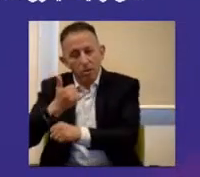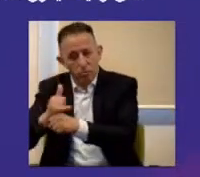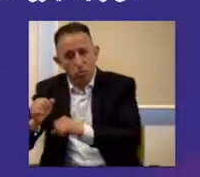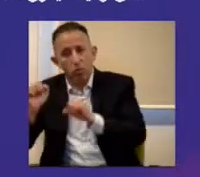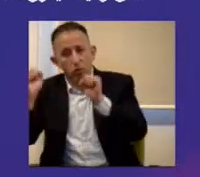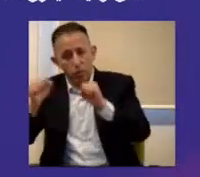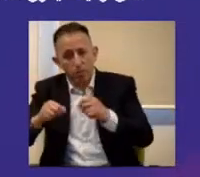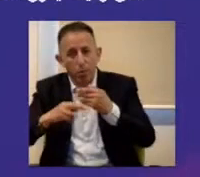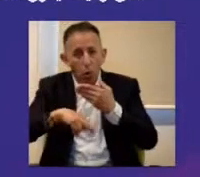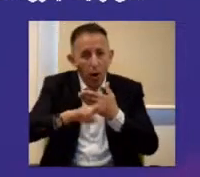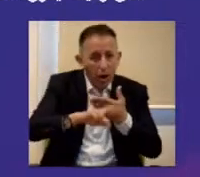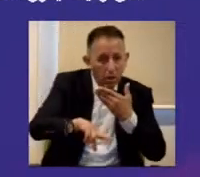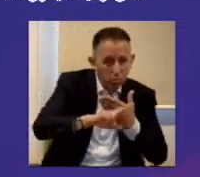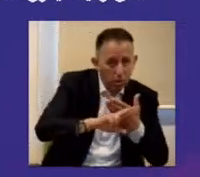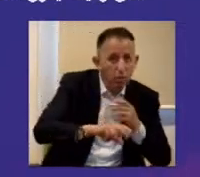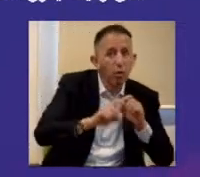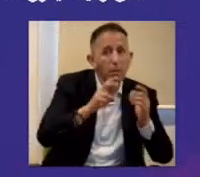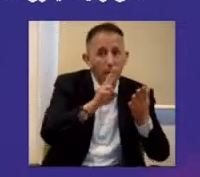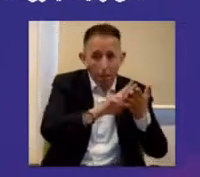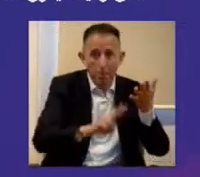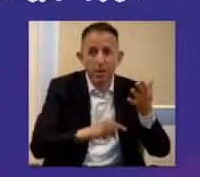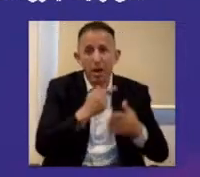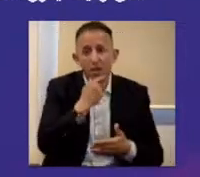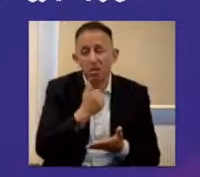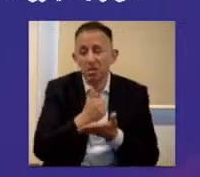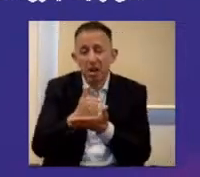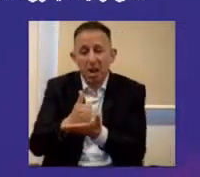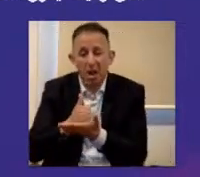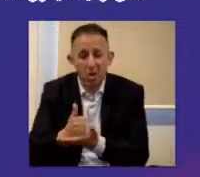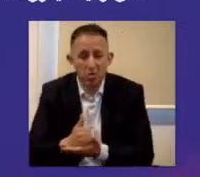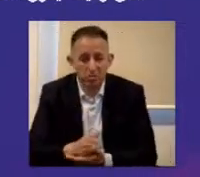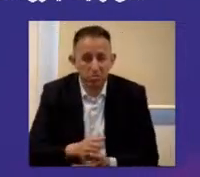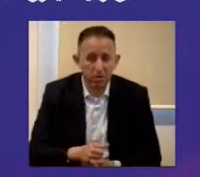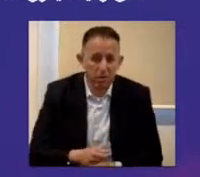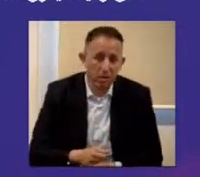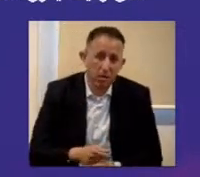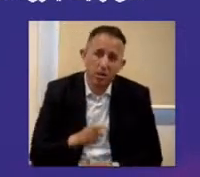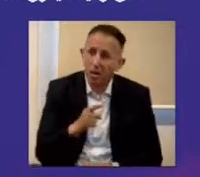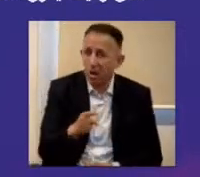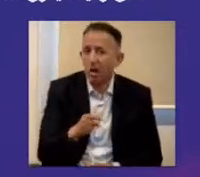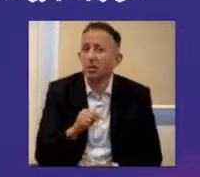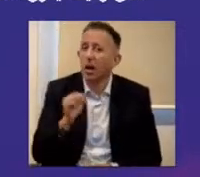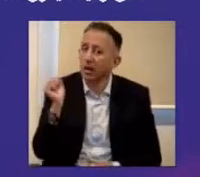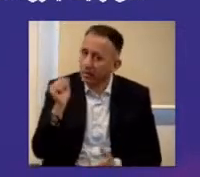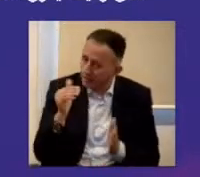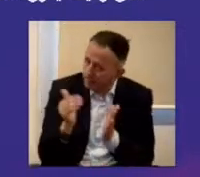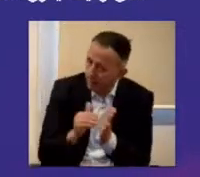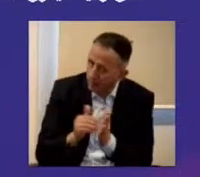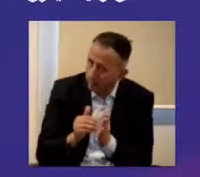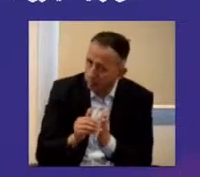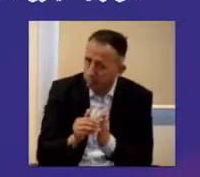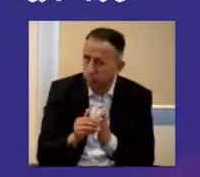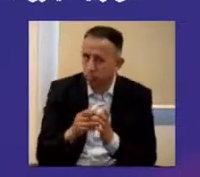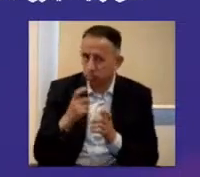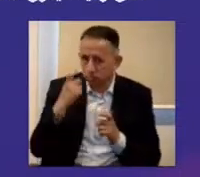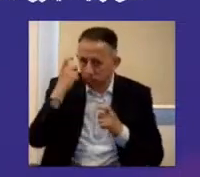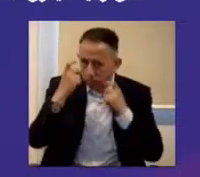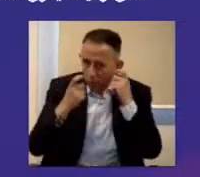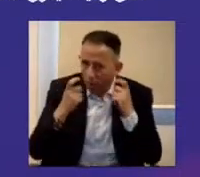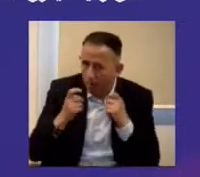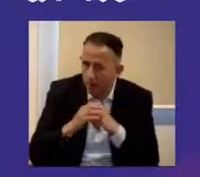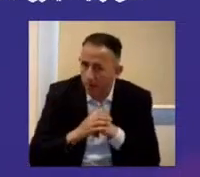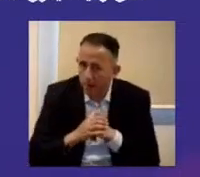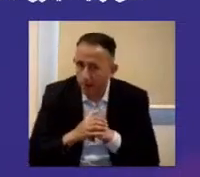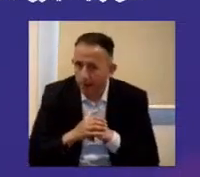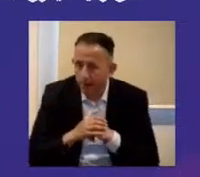cheap. We should not do that. In my view, we should try to avoid doing this. Instead of that, let me just mention that, for